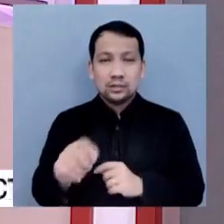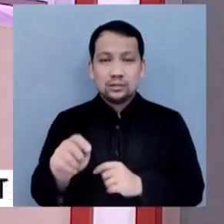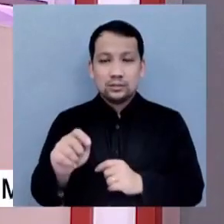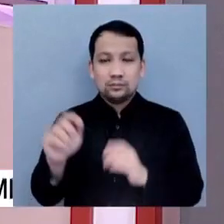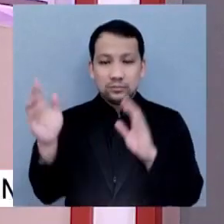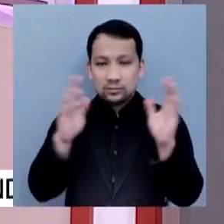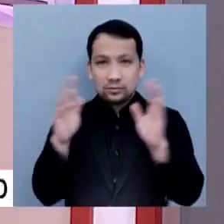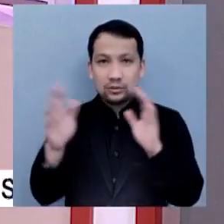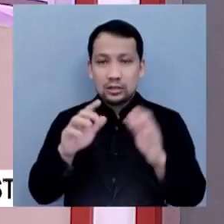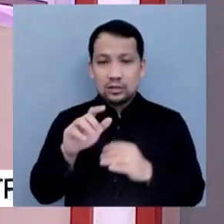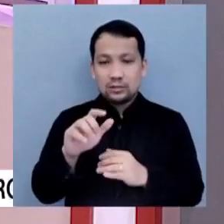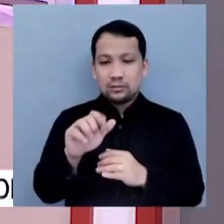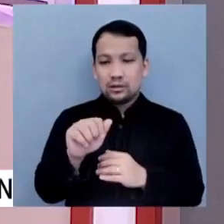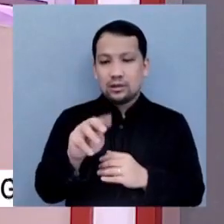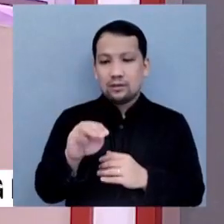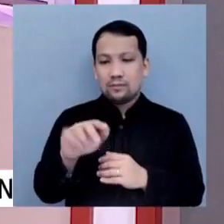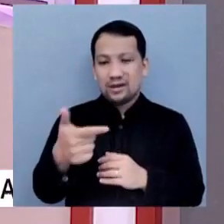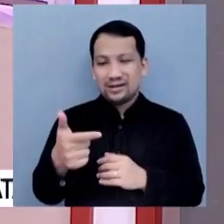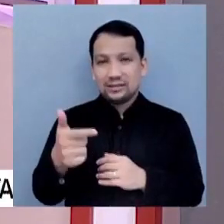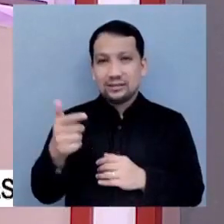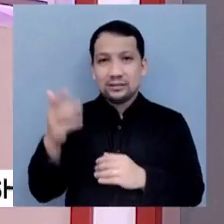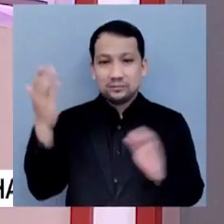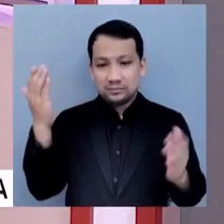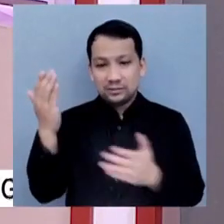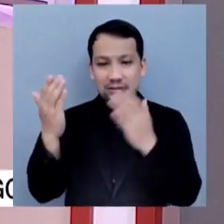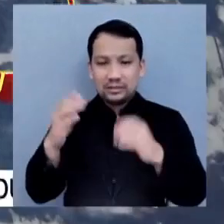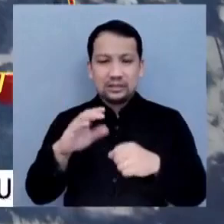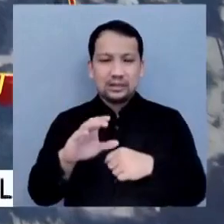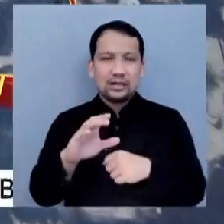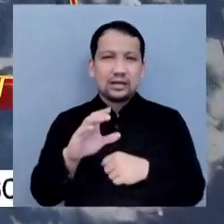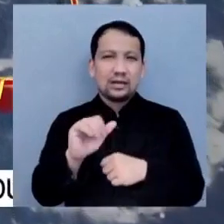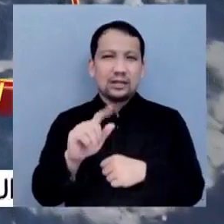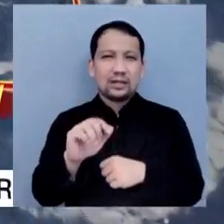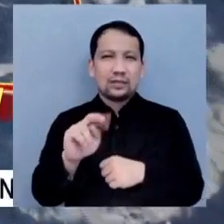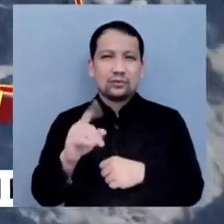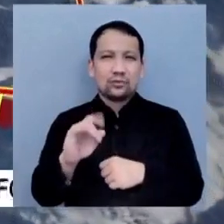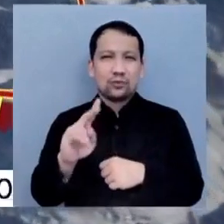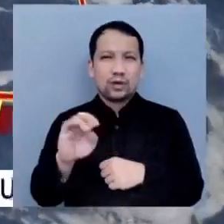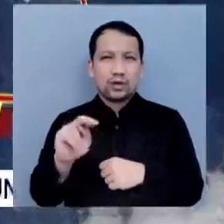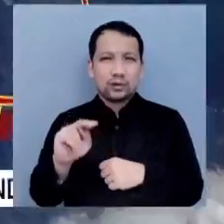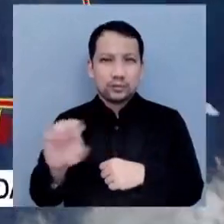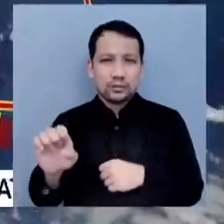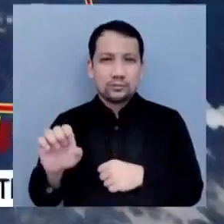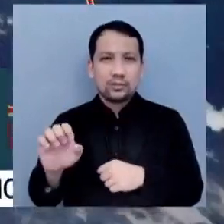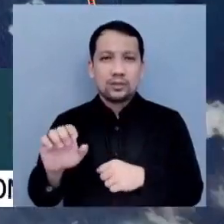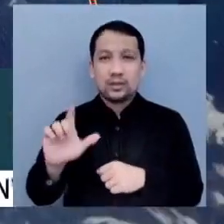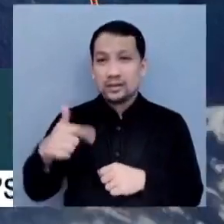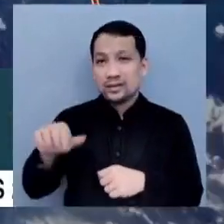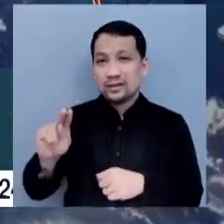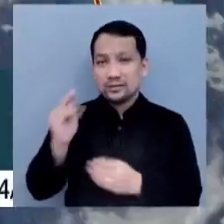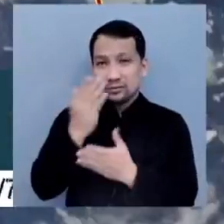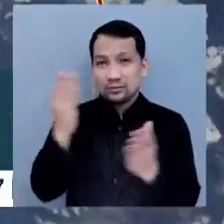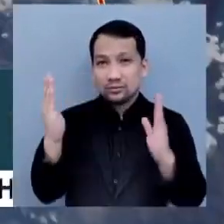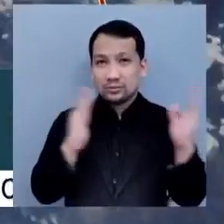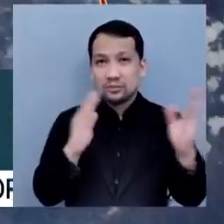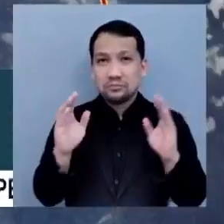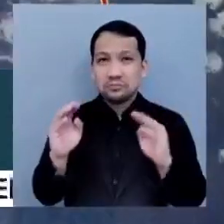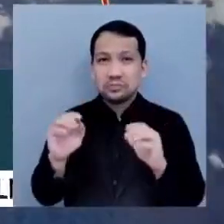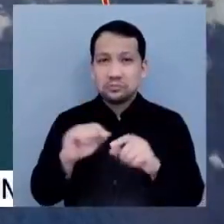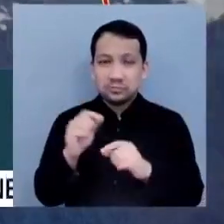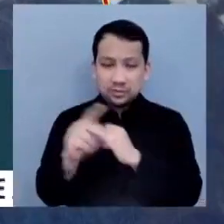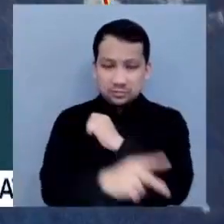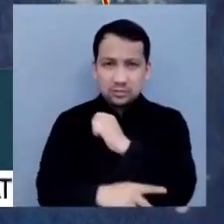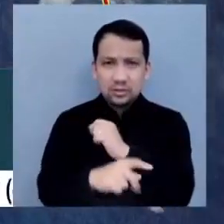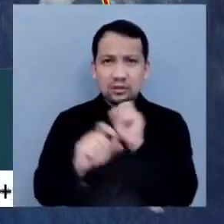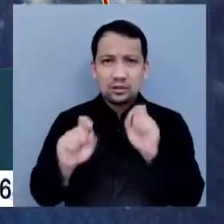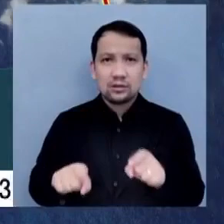strong winds and intermittent rains in the province of Catanduanes. But local disaster management officials say the situation in the province has